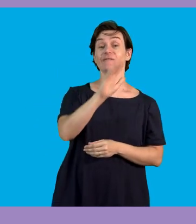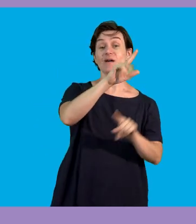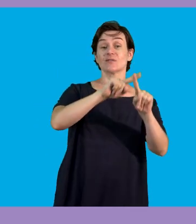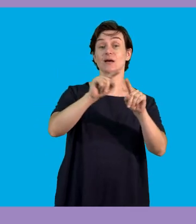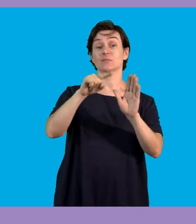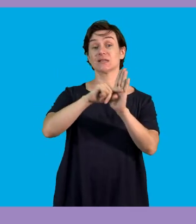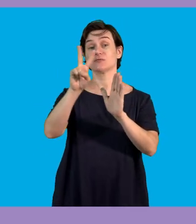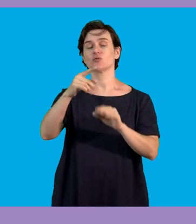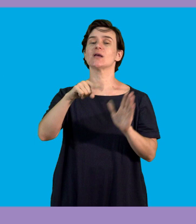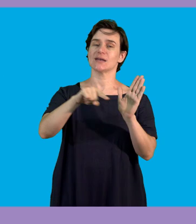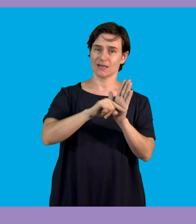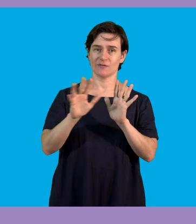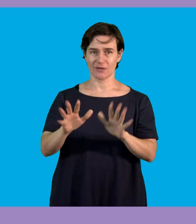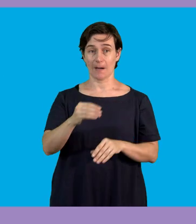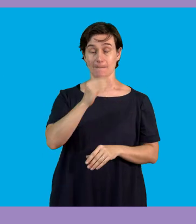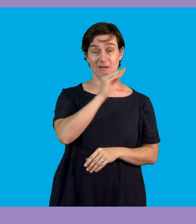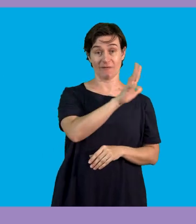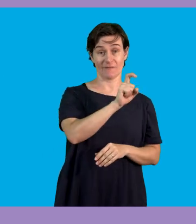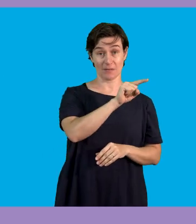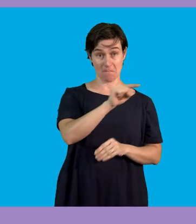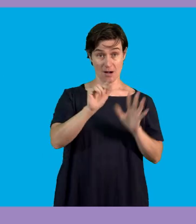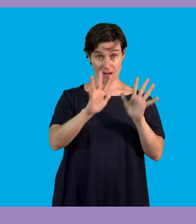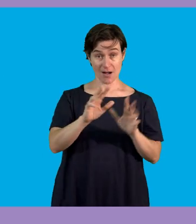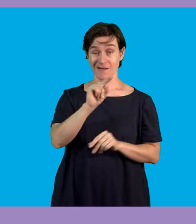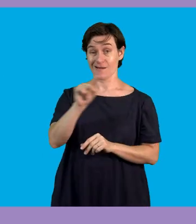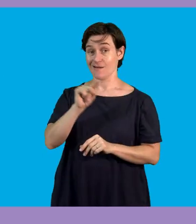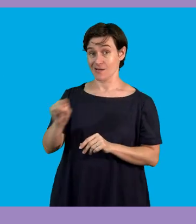to 7 times 2 is 14,